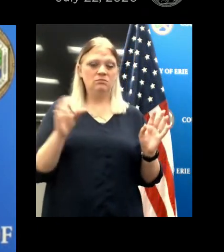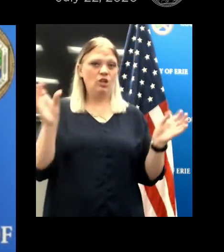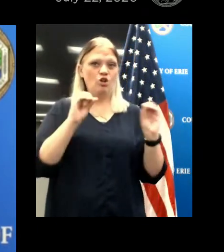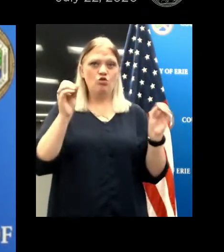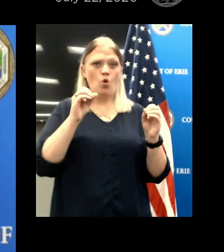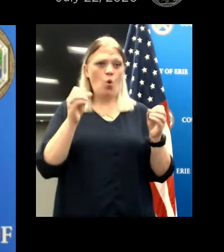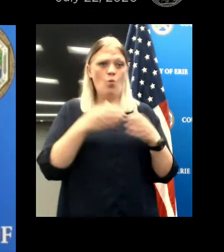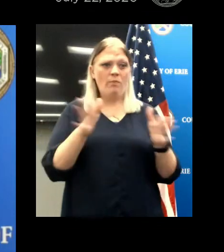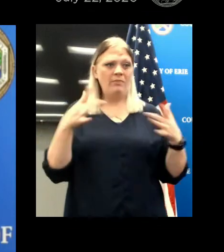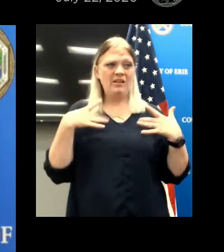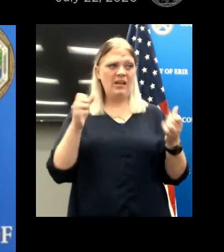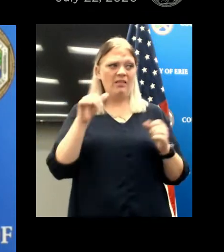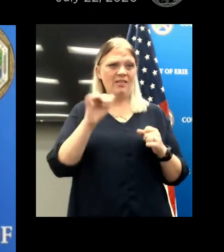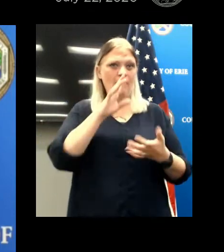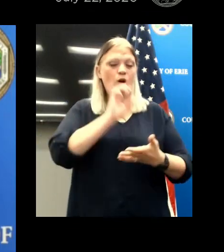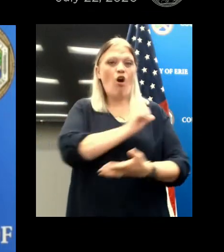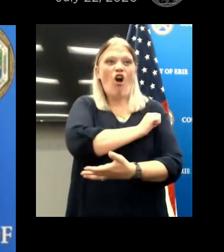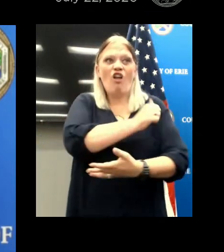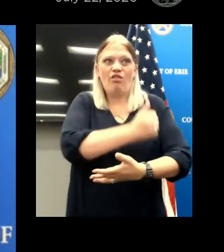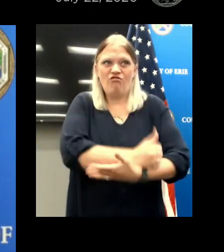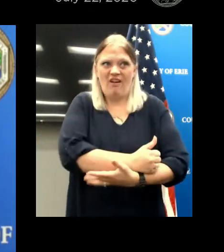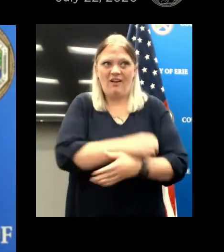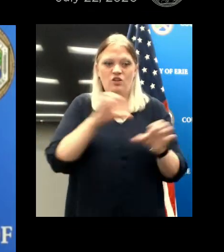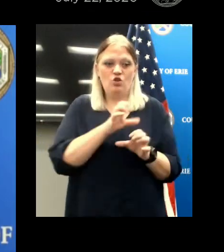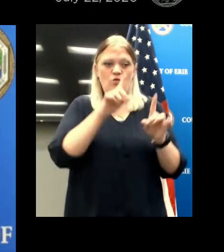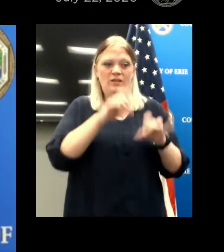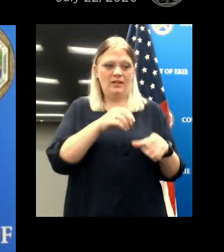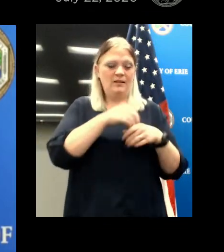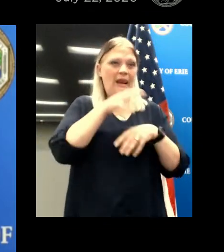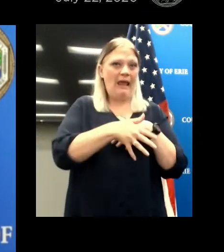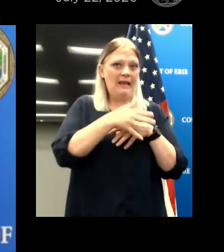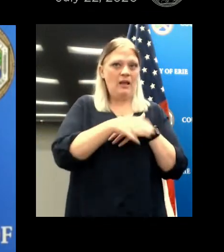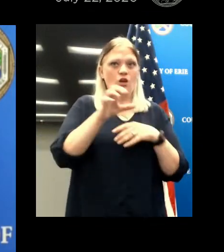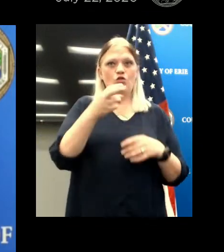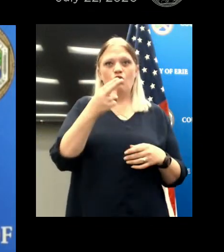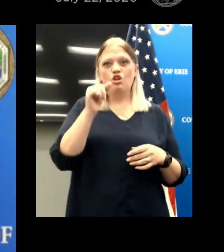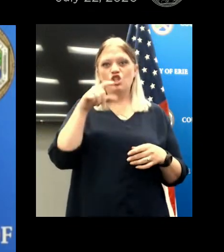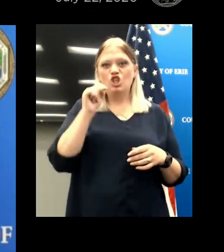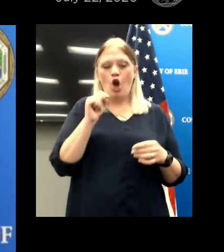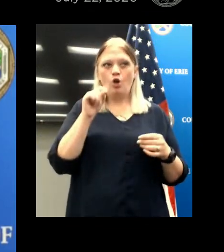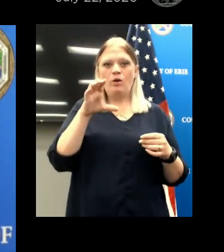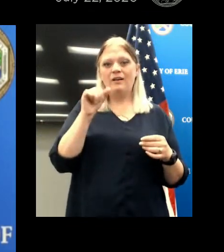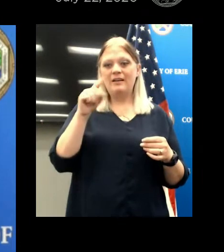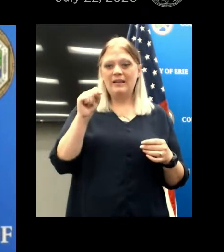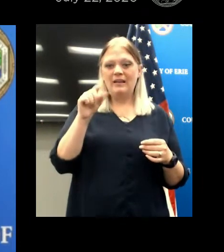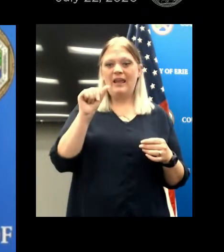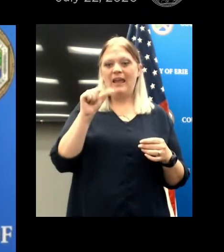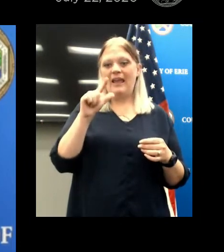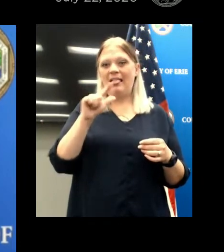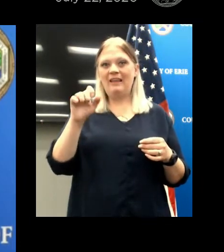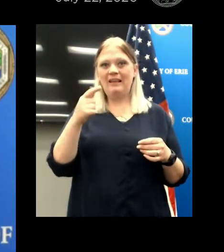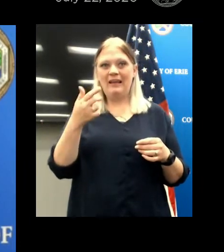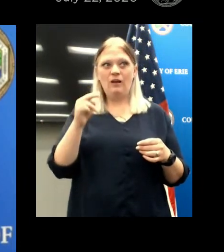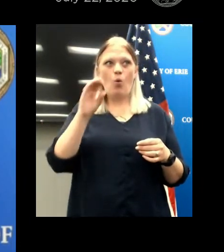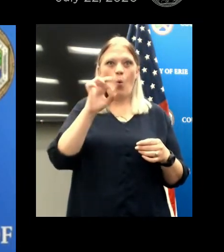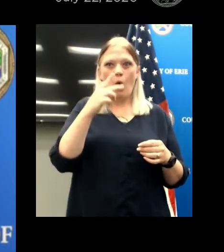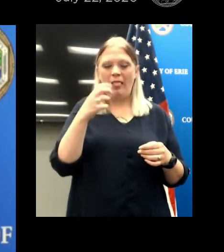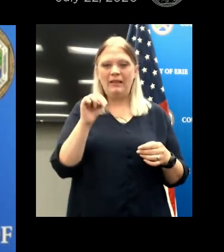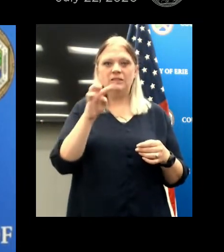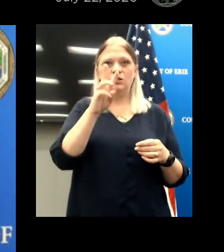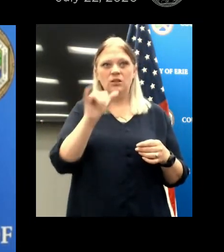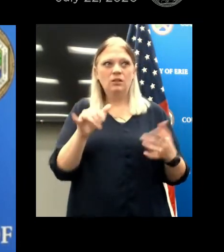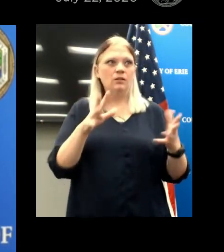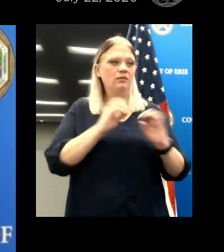public health lab that is authorized to perform this test in Niagara, Chautauqua, Cattaraugus, Allegheny, Orleans, Wyoming.